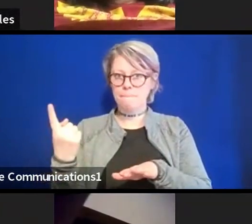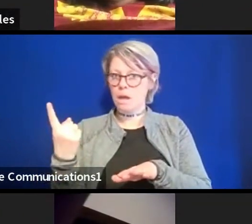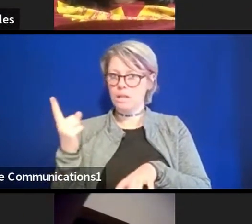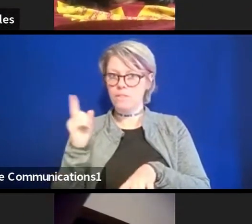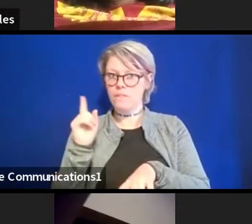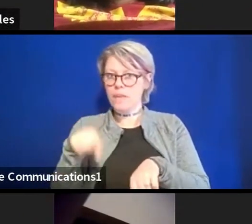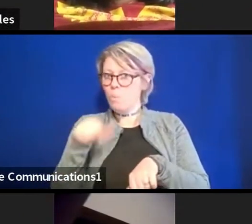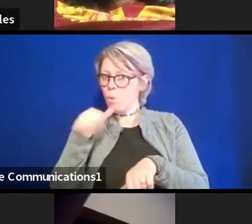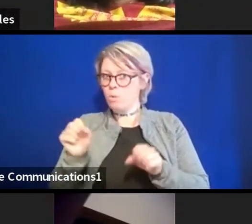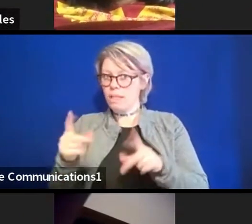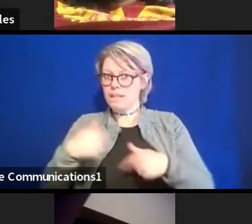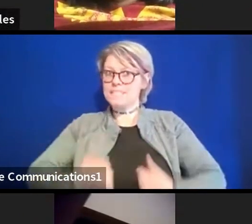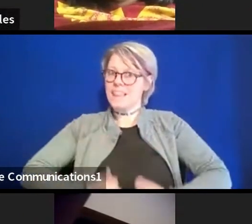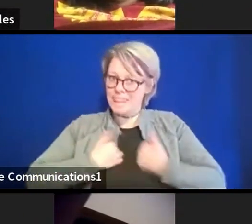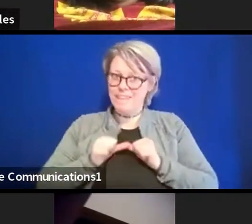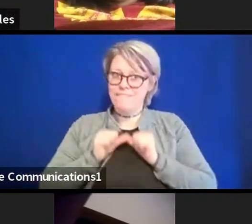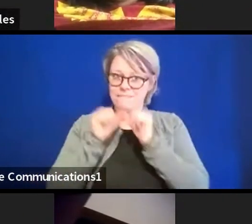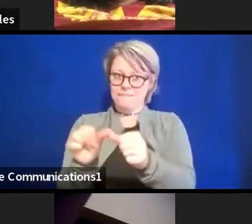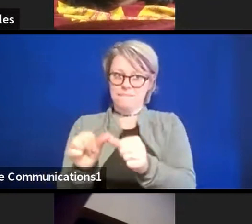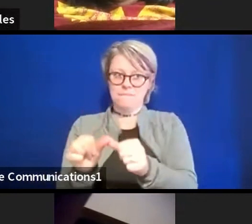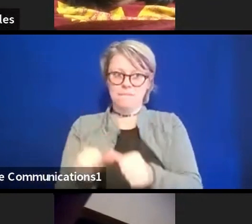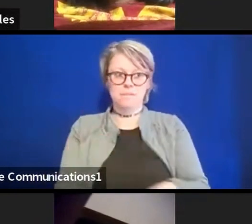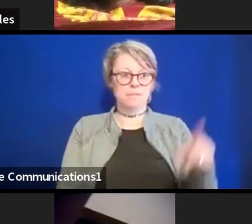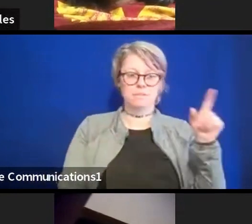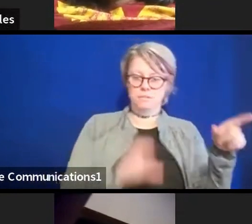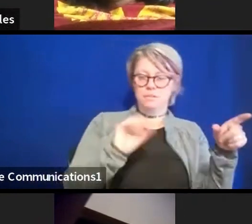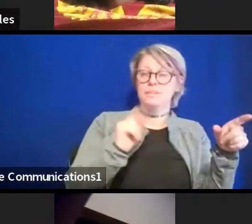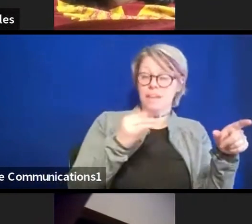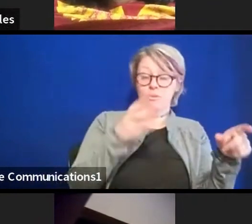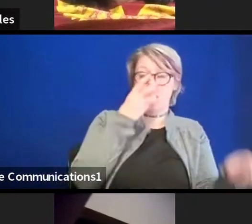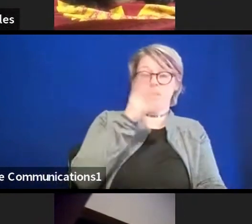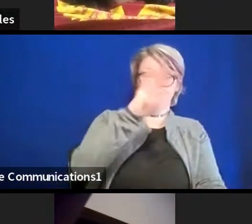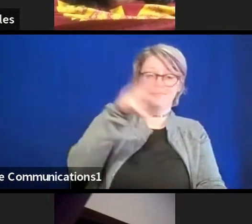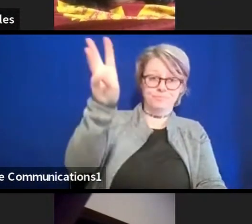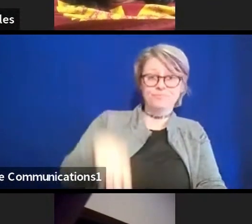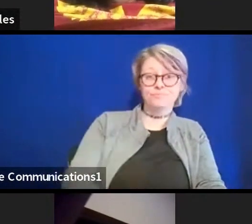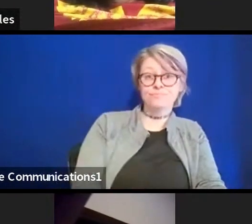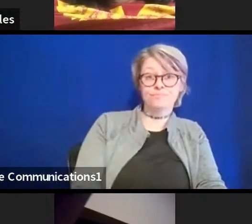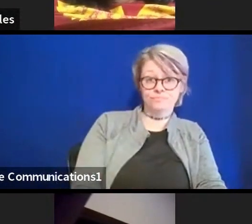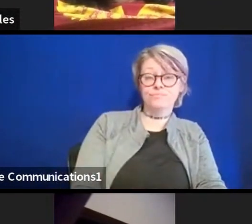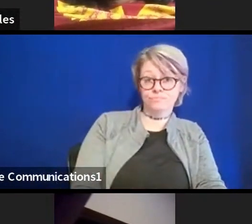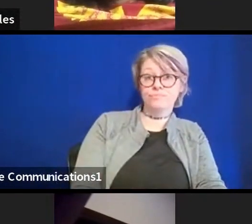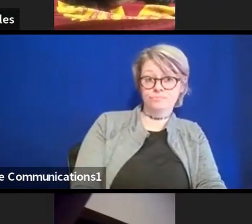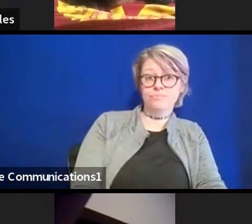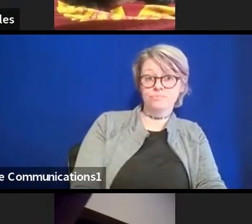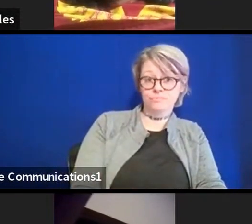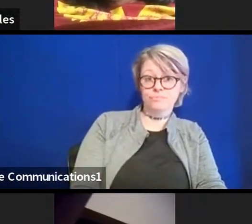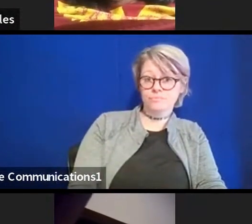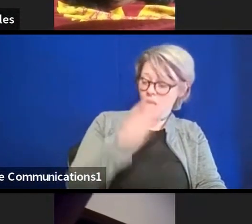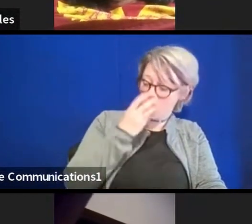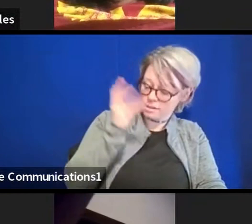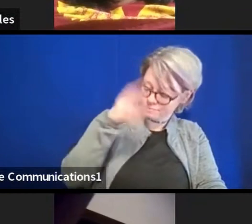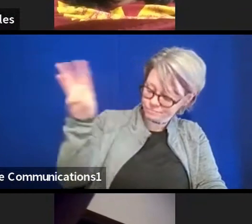Exactly. I don't understand that. You said it, Sandra. You said it right there. Right there.